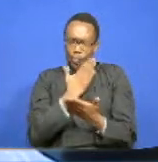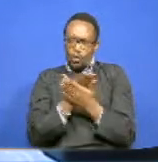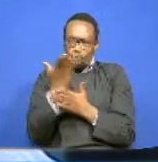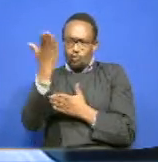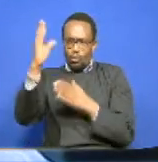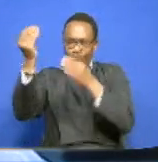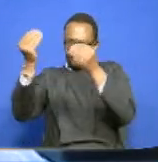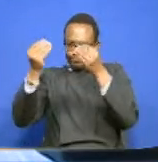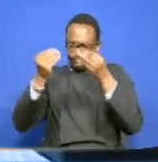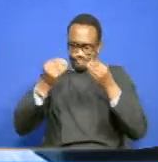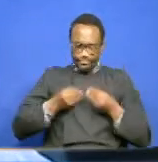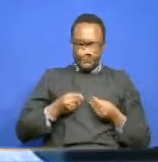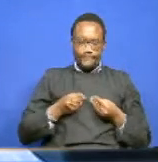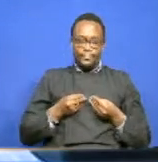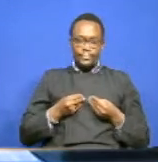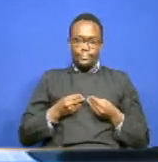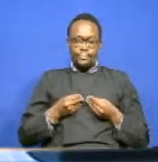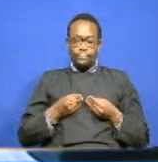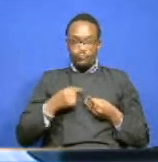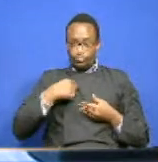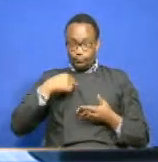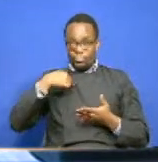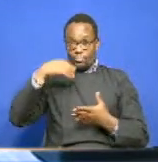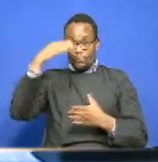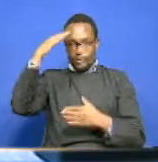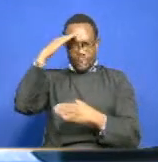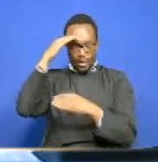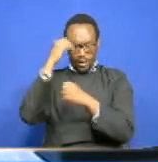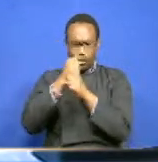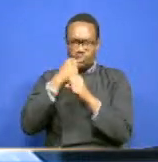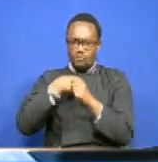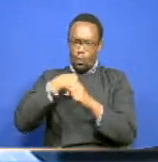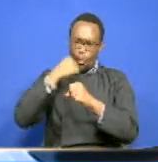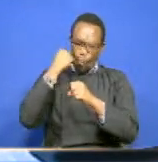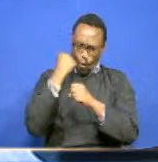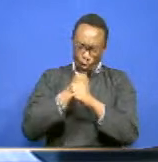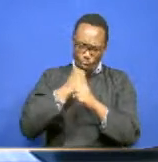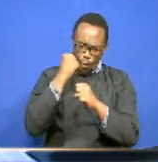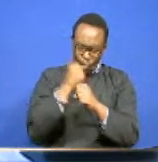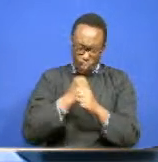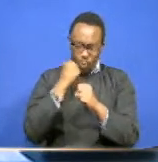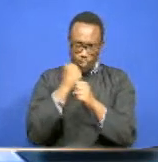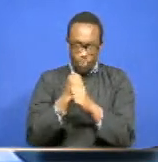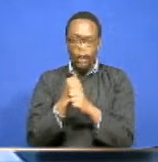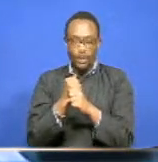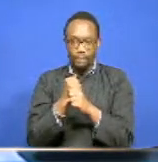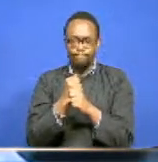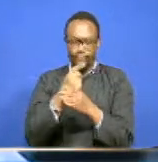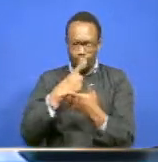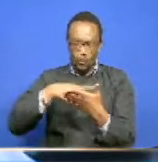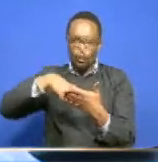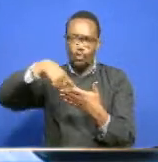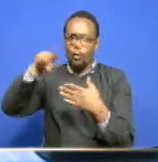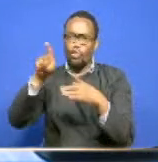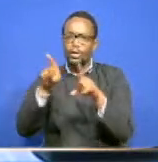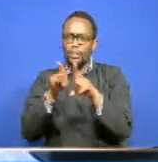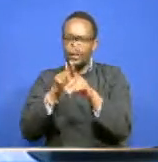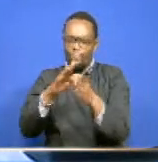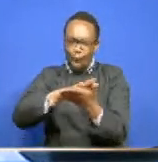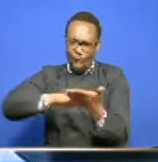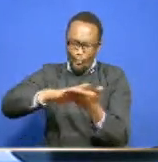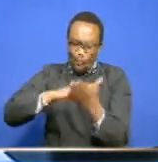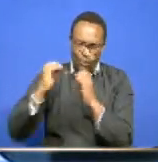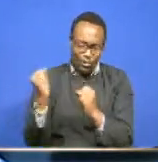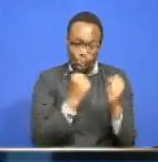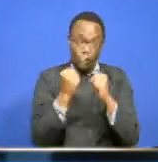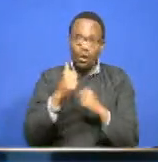me, I trust I laid a foundation as a vice builder. And now